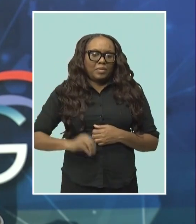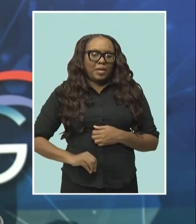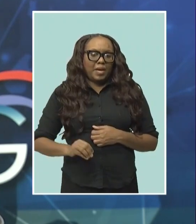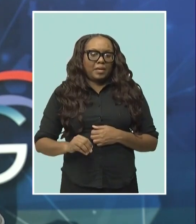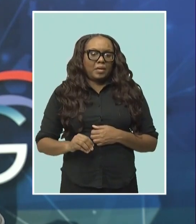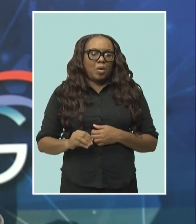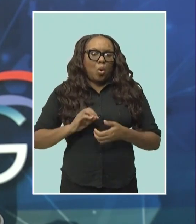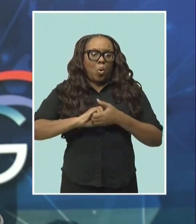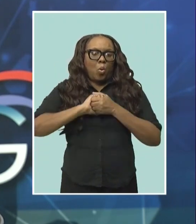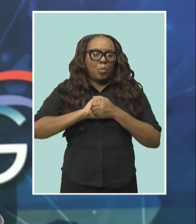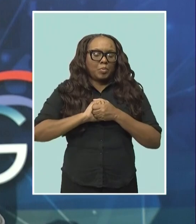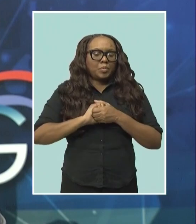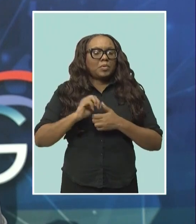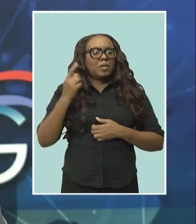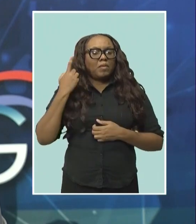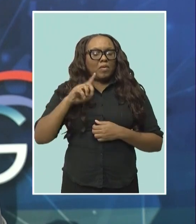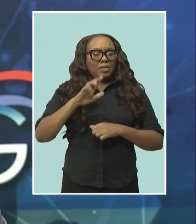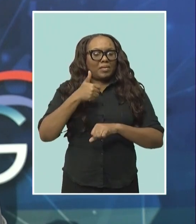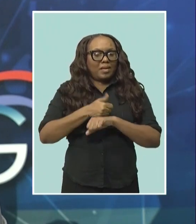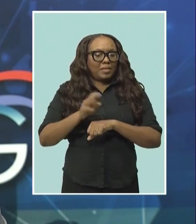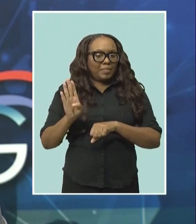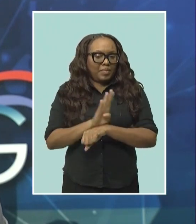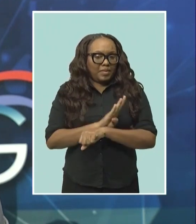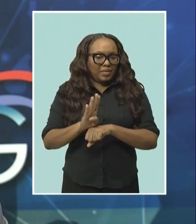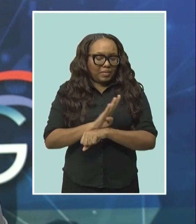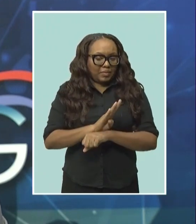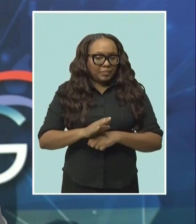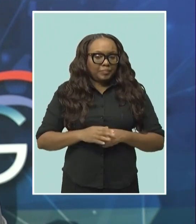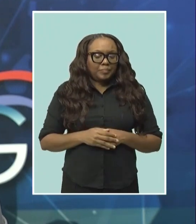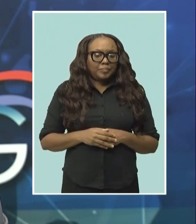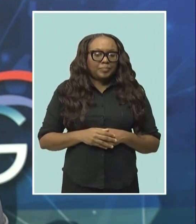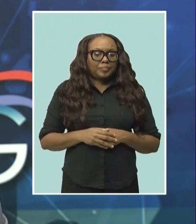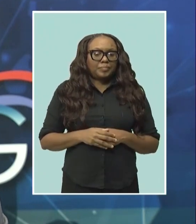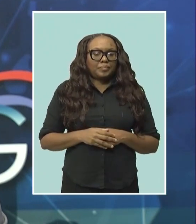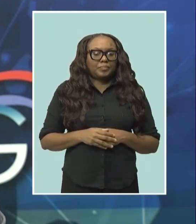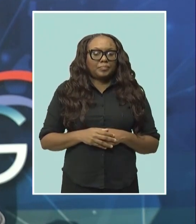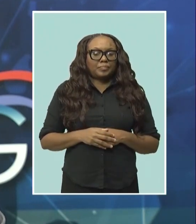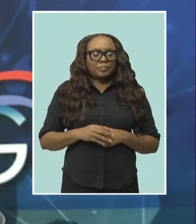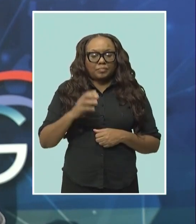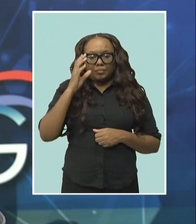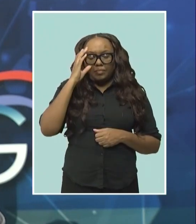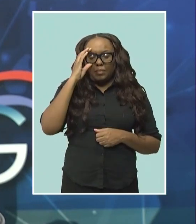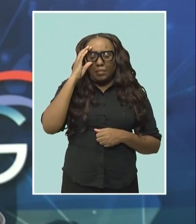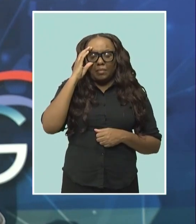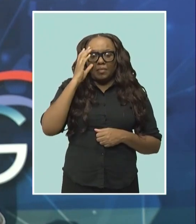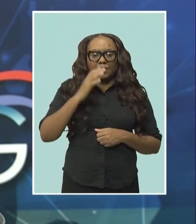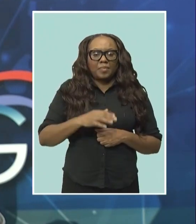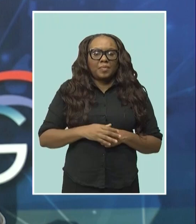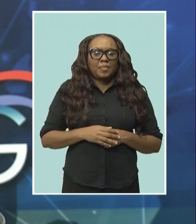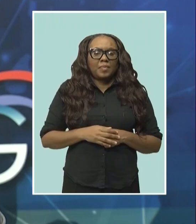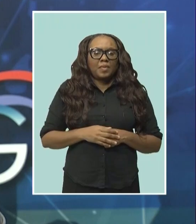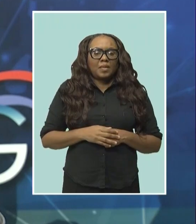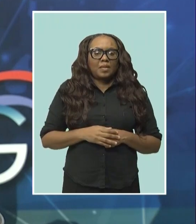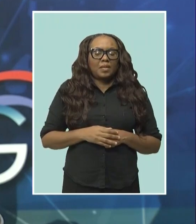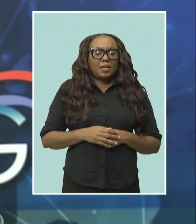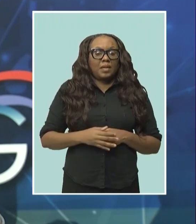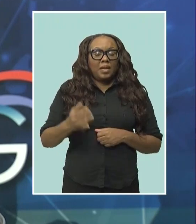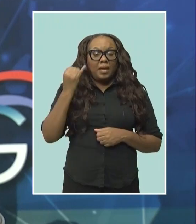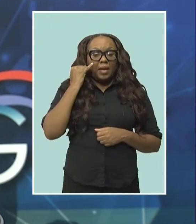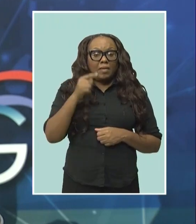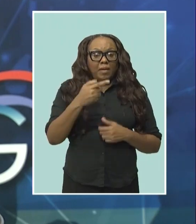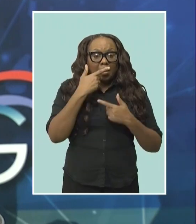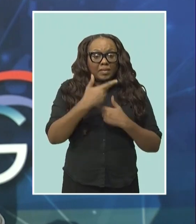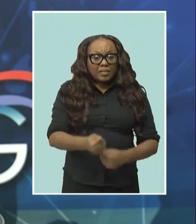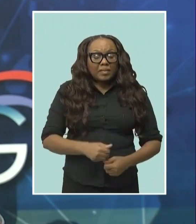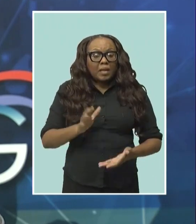operate a medicinal cannabis business here in Barbados. And in related news, we're also hearing that Barbadians interested in learning